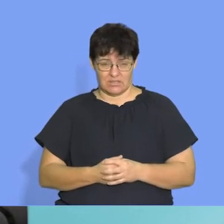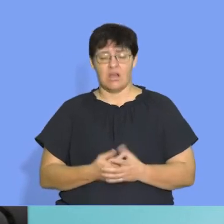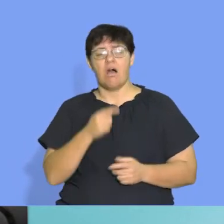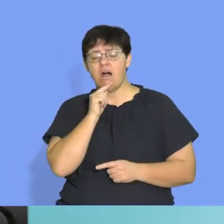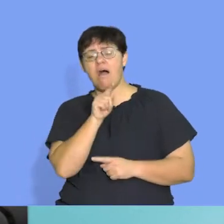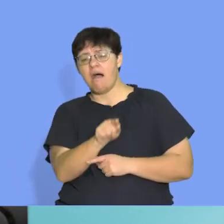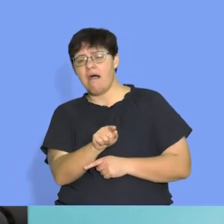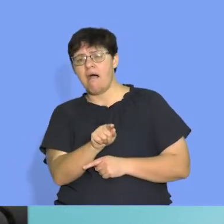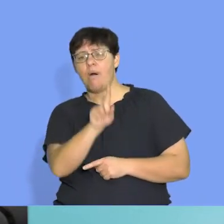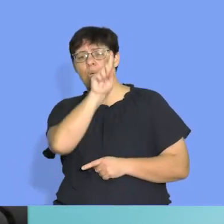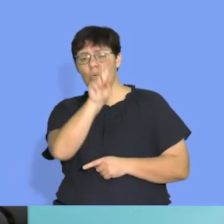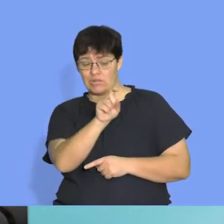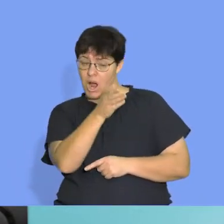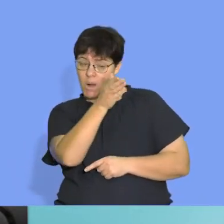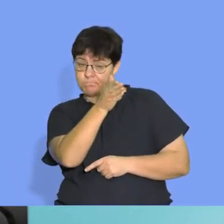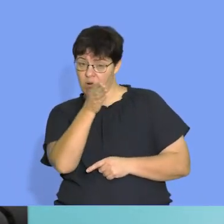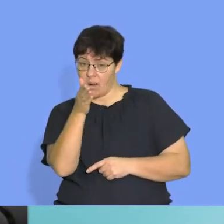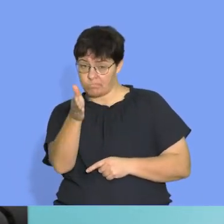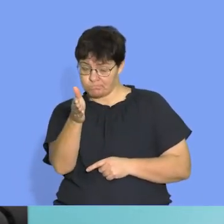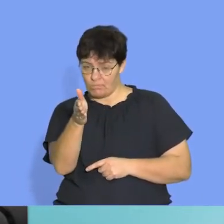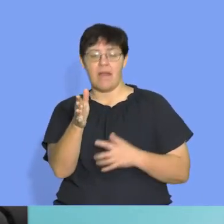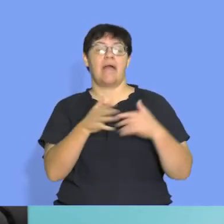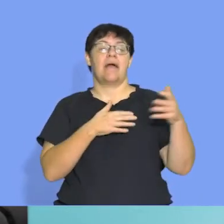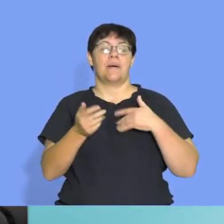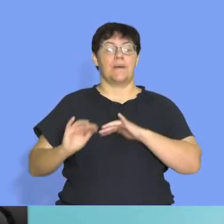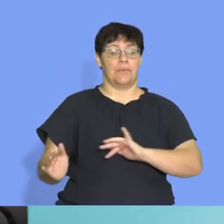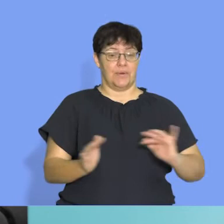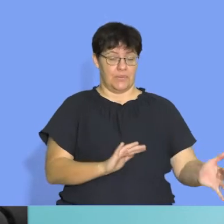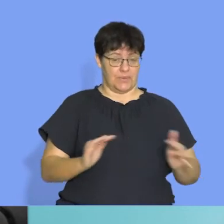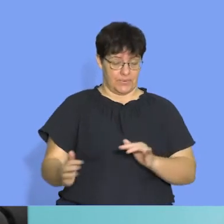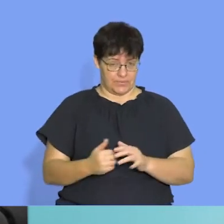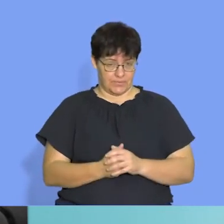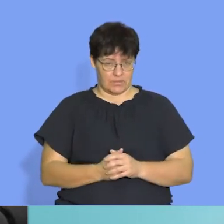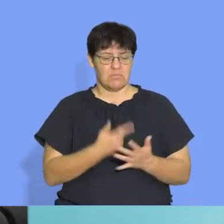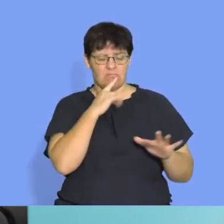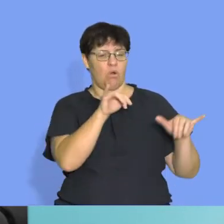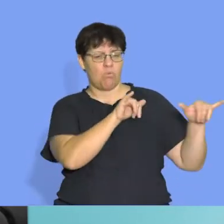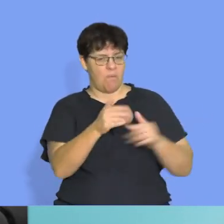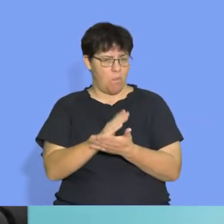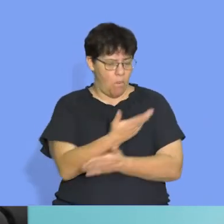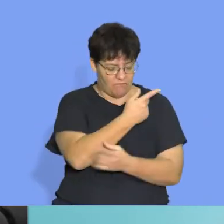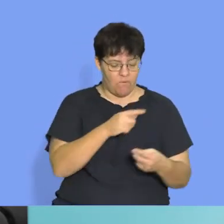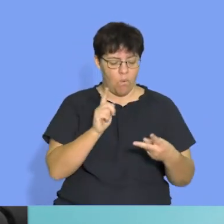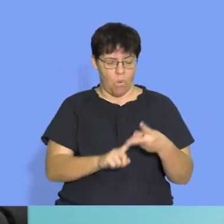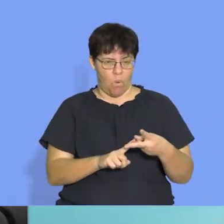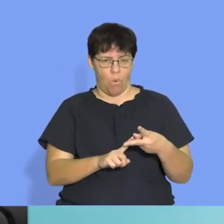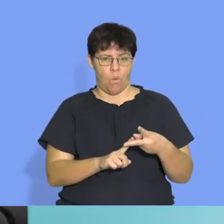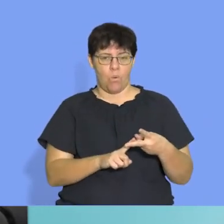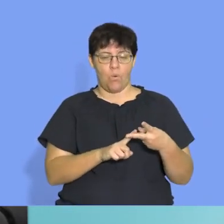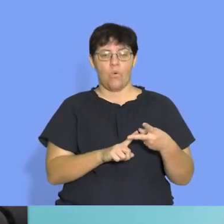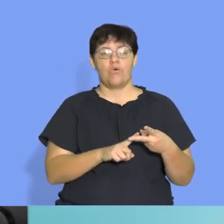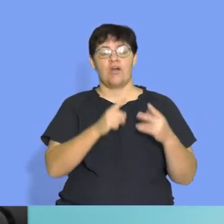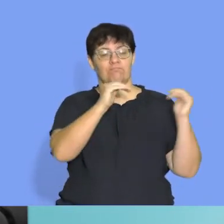a equation that has that kind of a situation where you need to take out a common factor or factorize based on